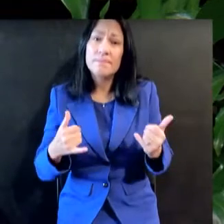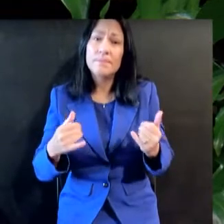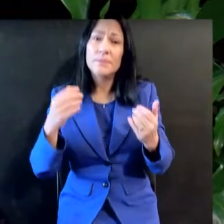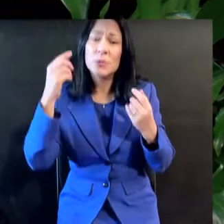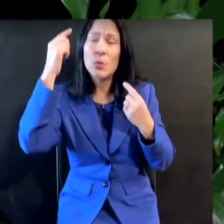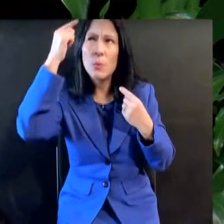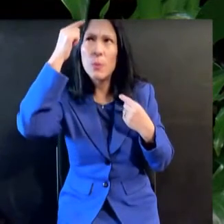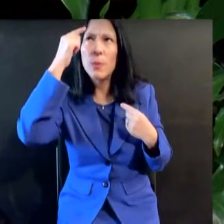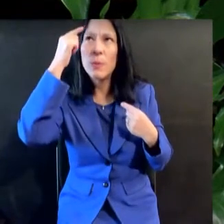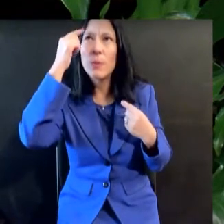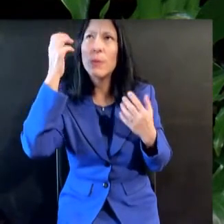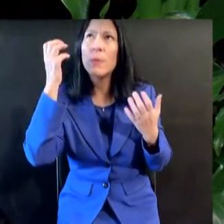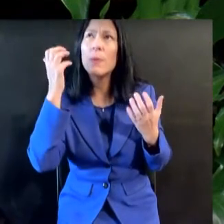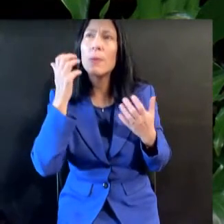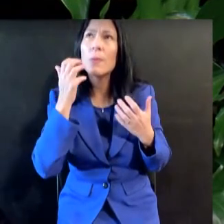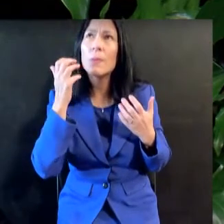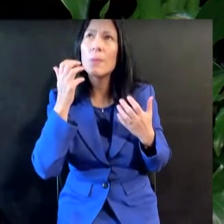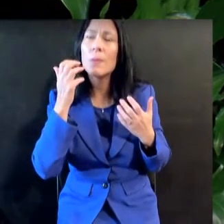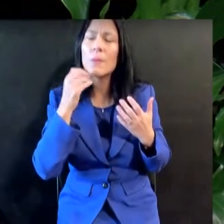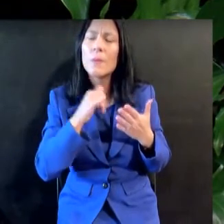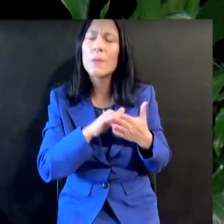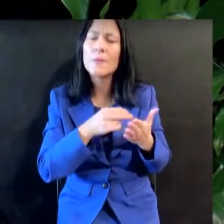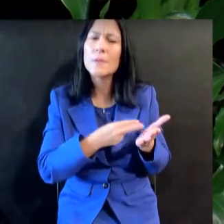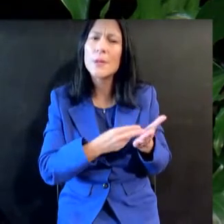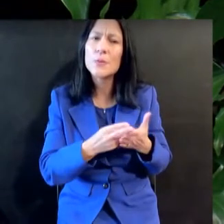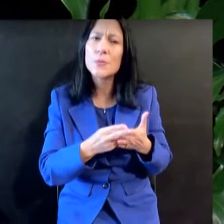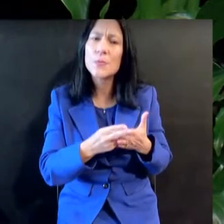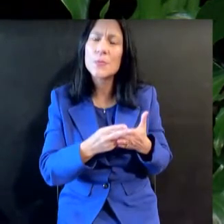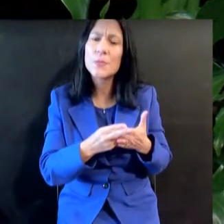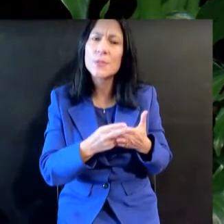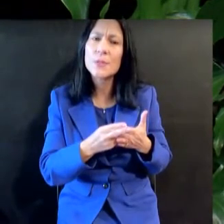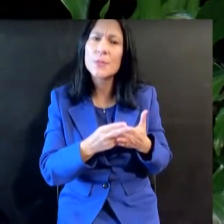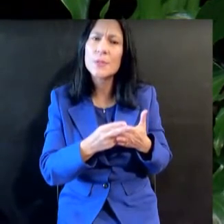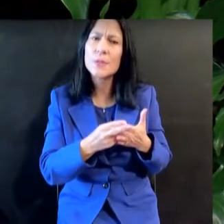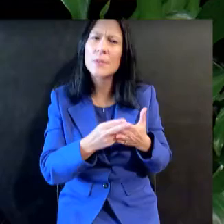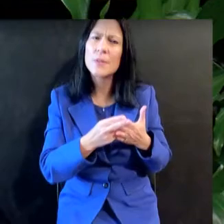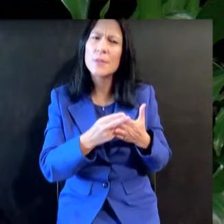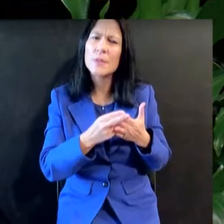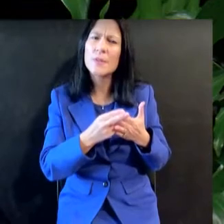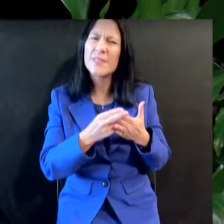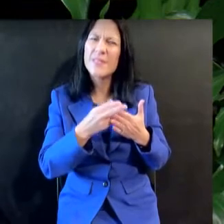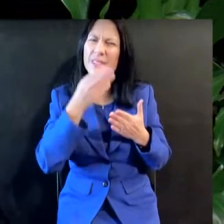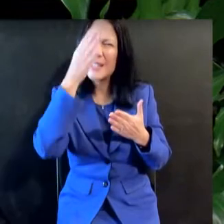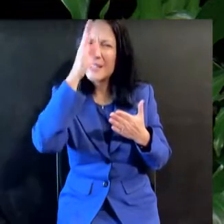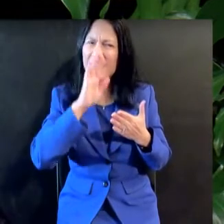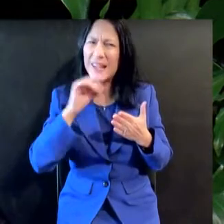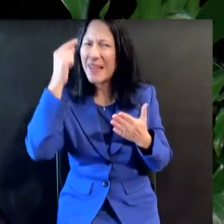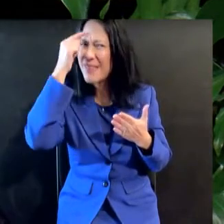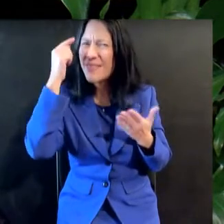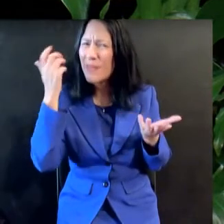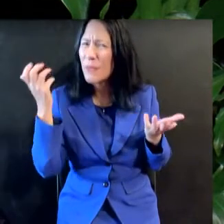truth. I mean, what was God thinking?